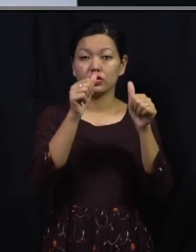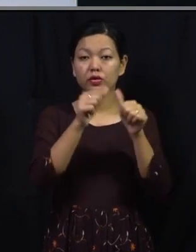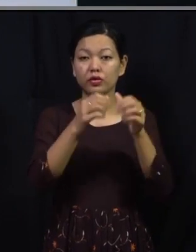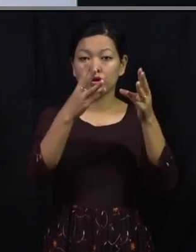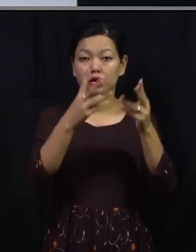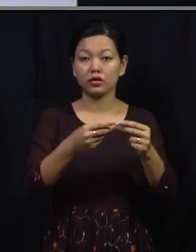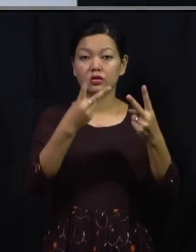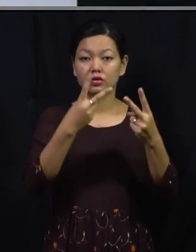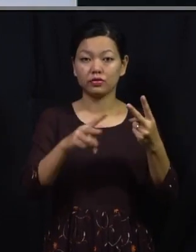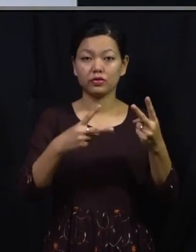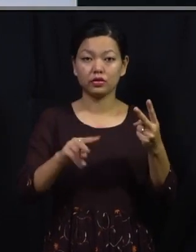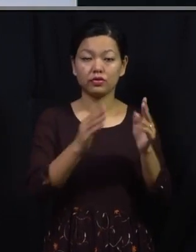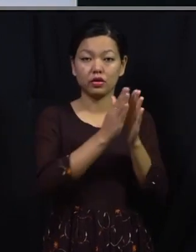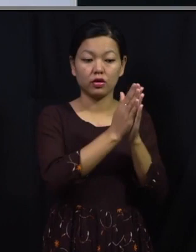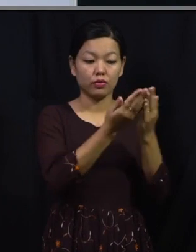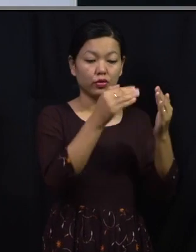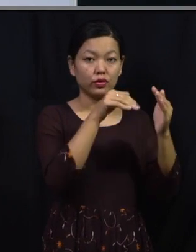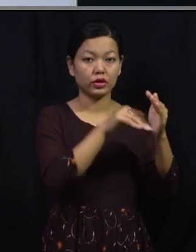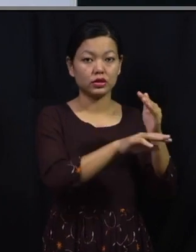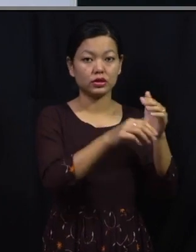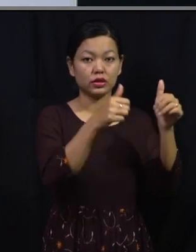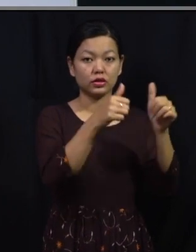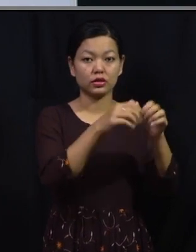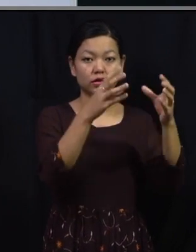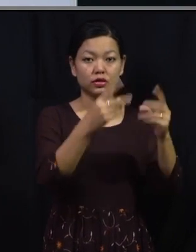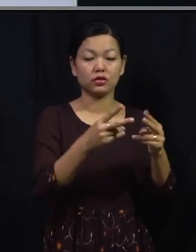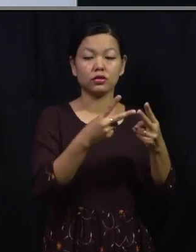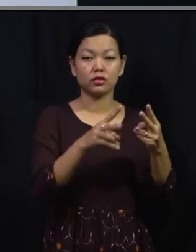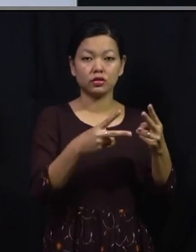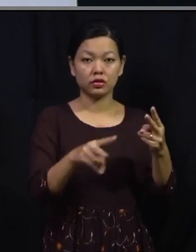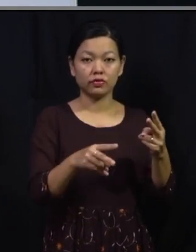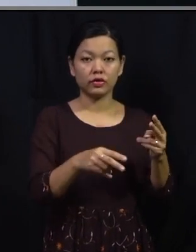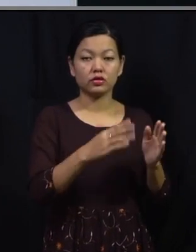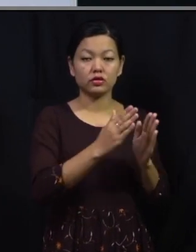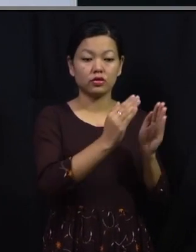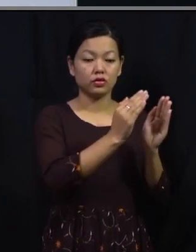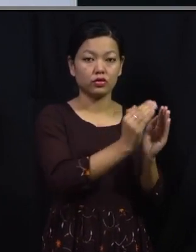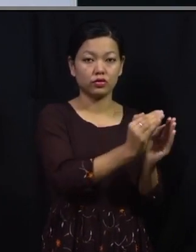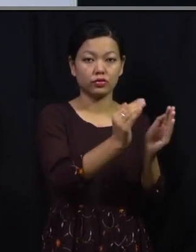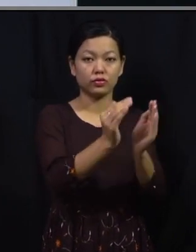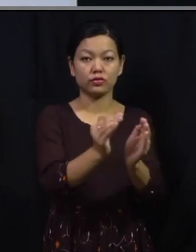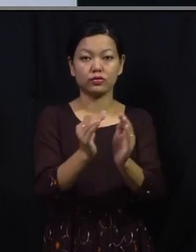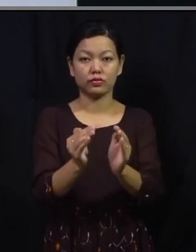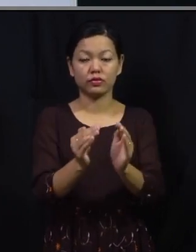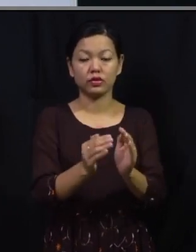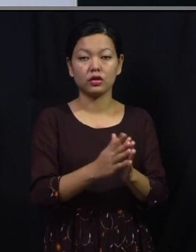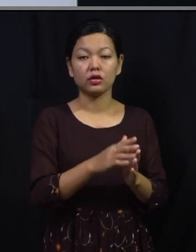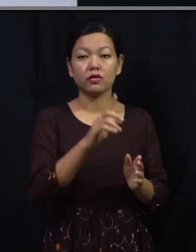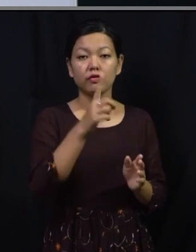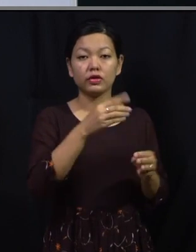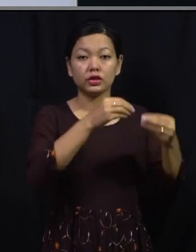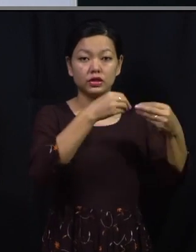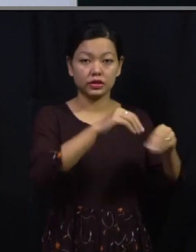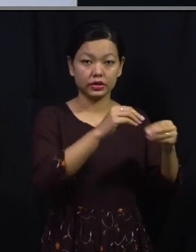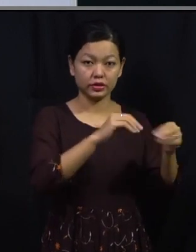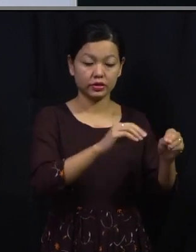a sales account. If the purchases are made, that means you have to classify it into purchase account. If it is